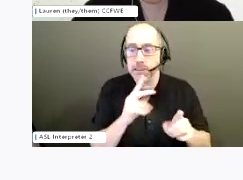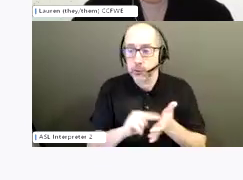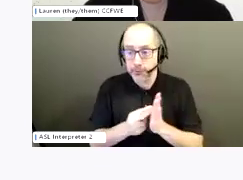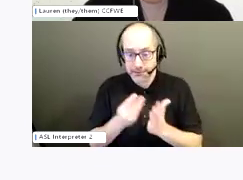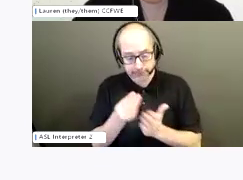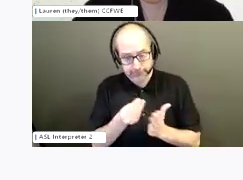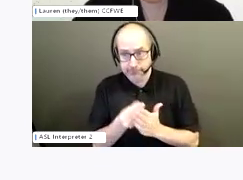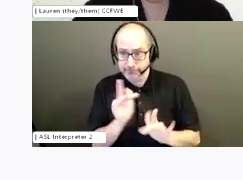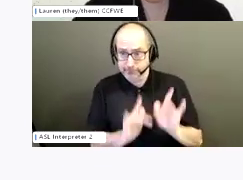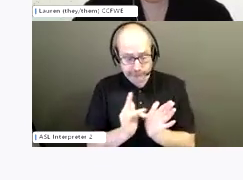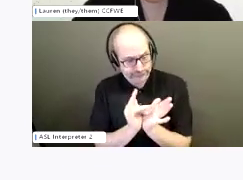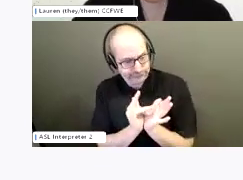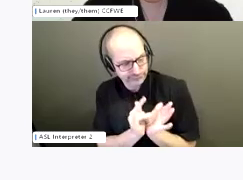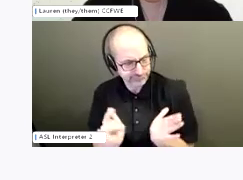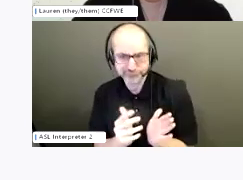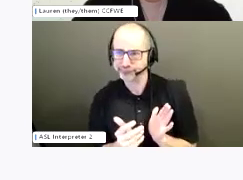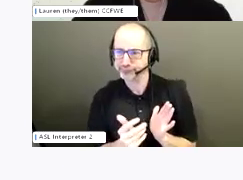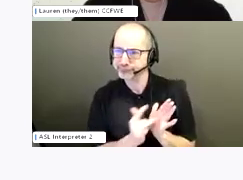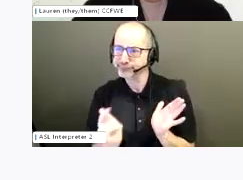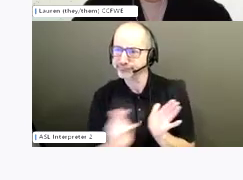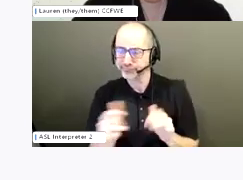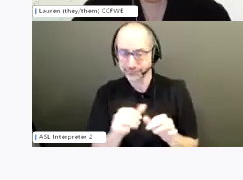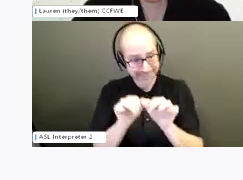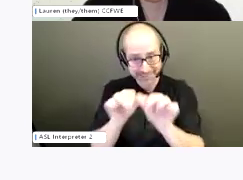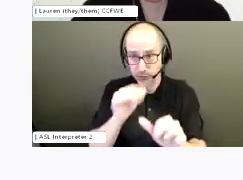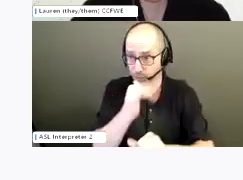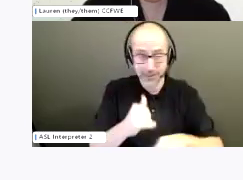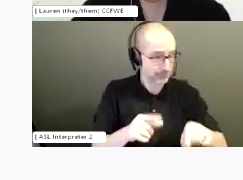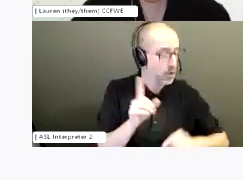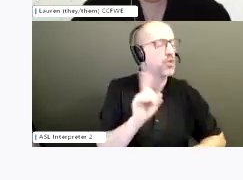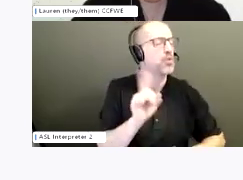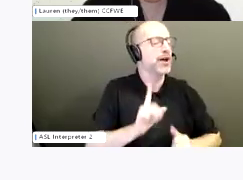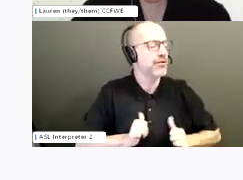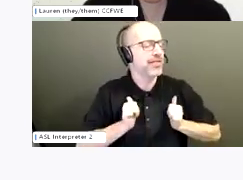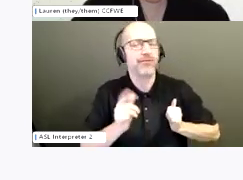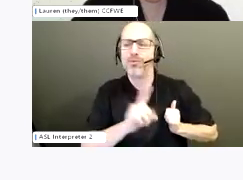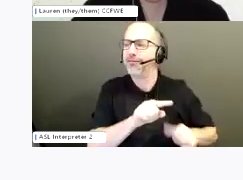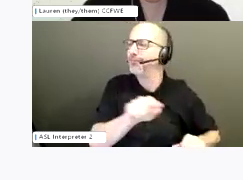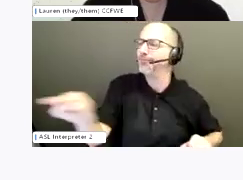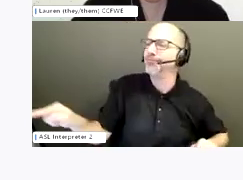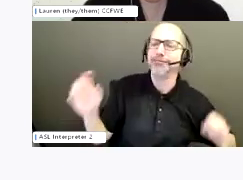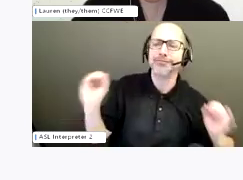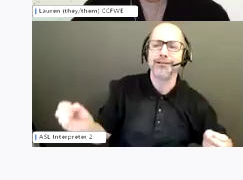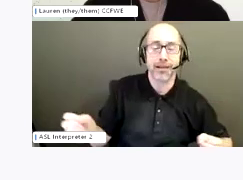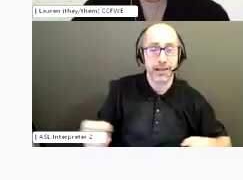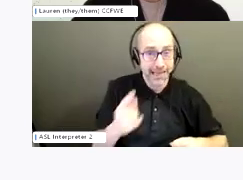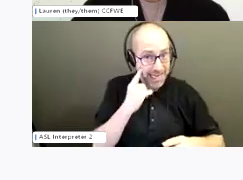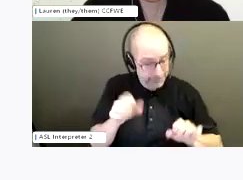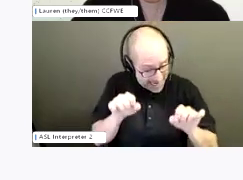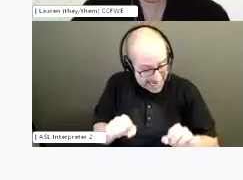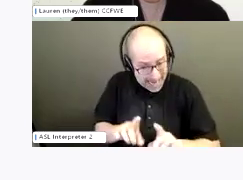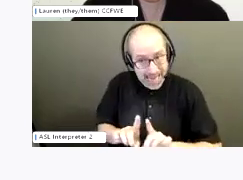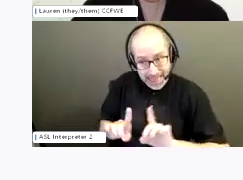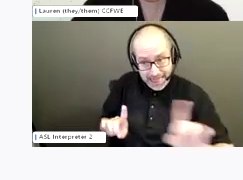relationships because of the limited, safe, and affordable housing options. If survivors can leave, they often face a highly competitive and